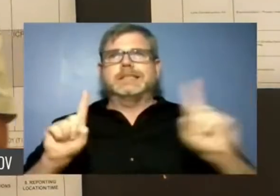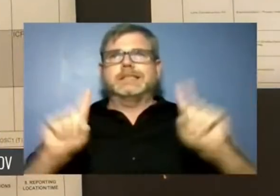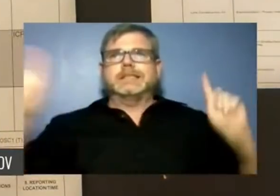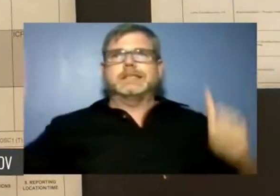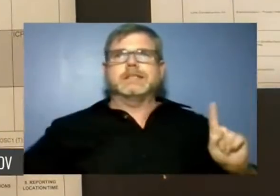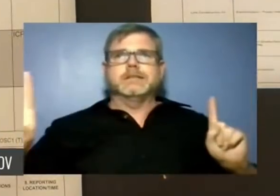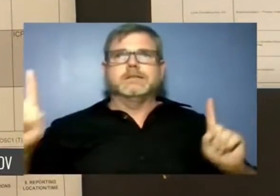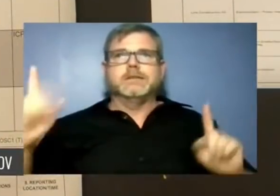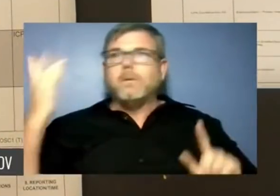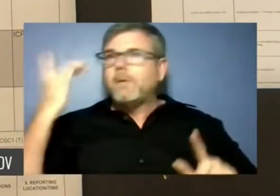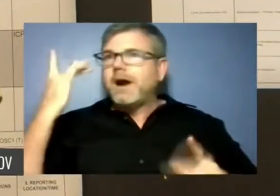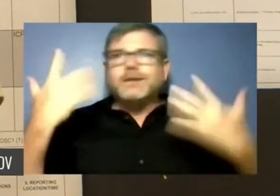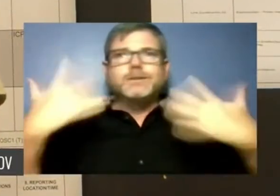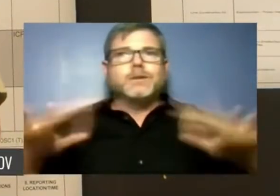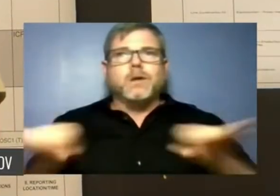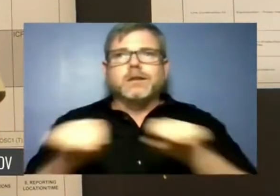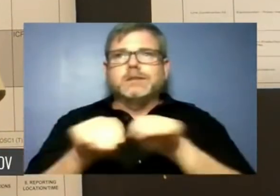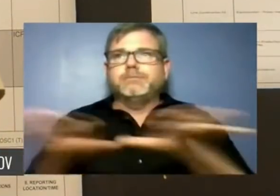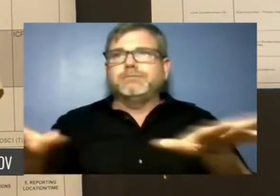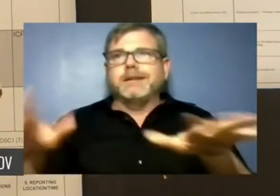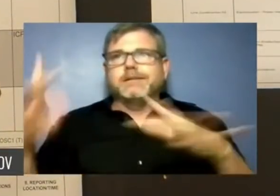firefighters are not exempt, of course.